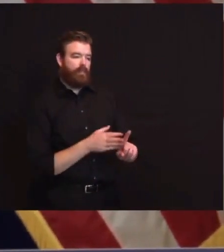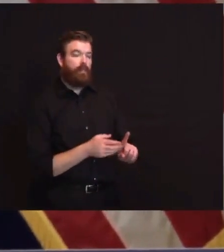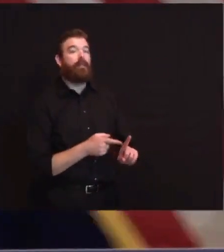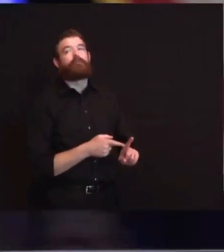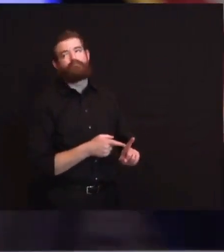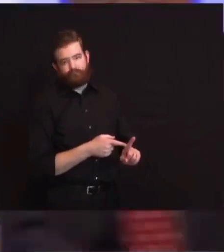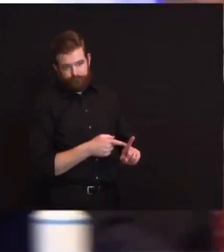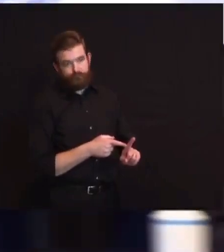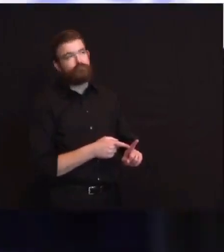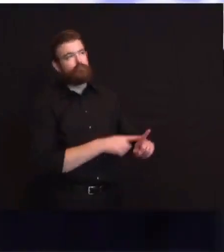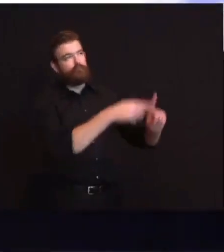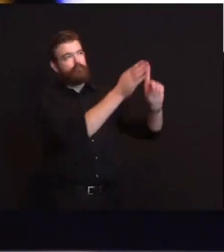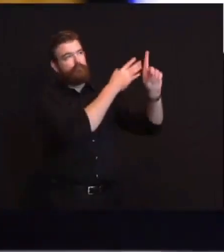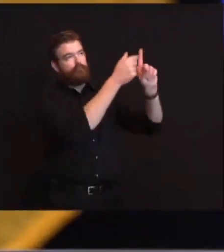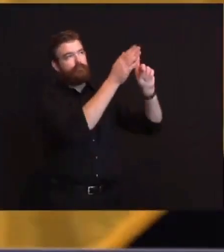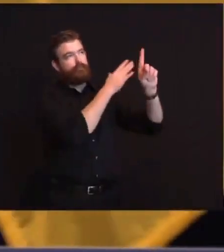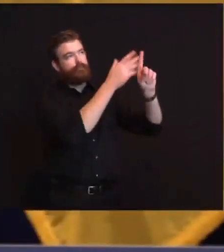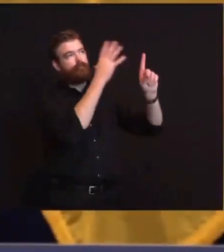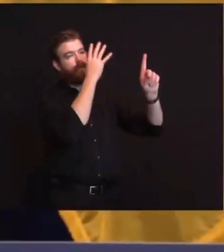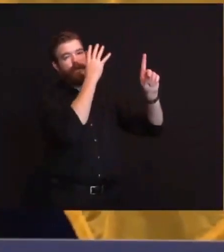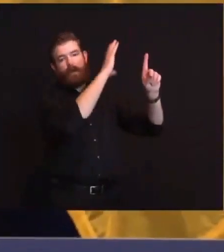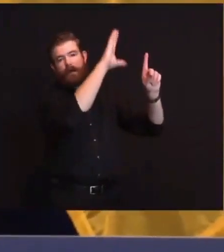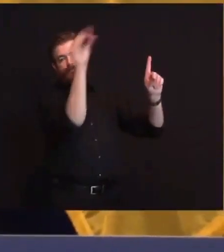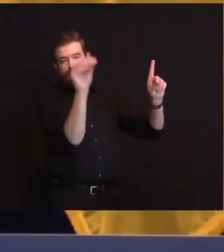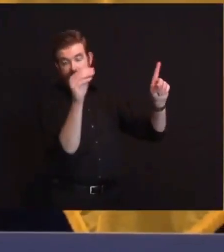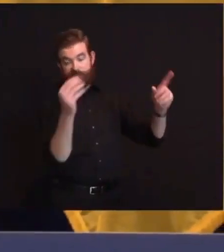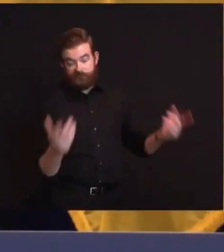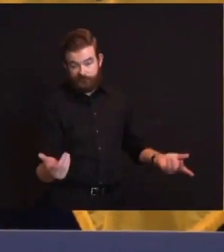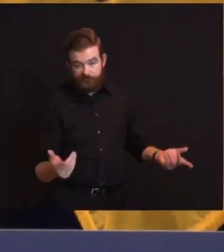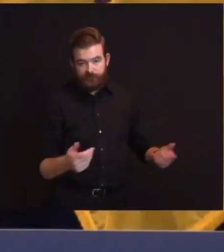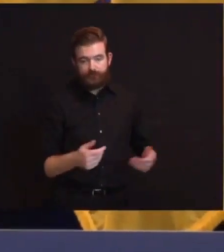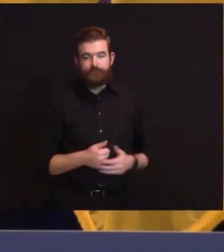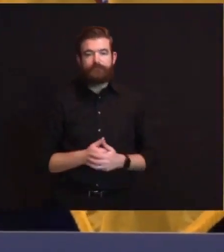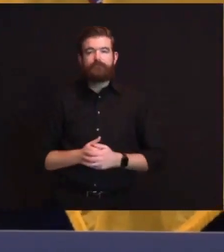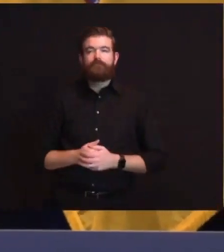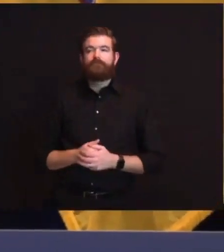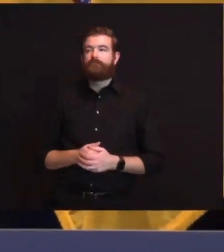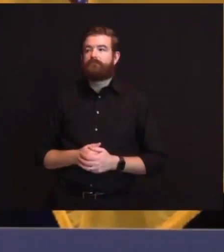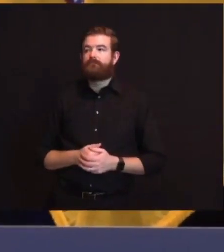Thank you, Joe. Thank you, Brent. Sir, do you have any? Yep. Give us 1 sec.